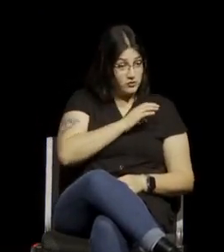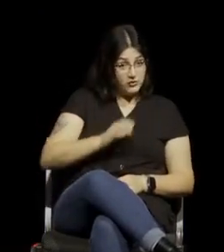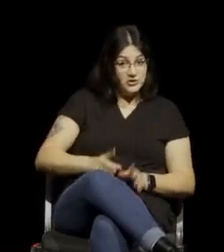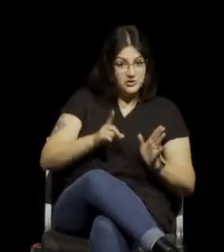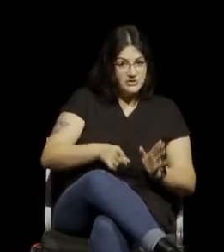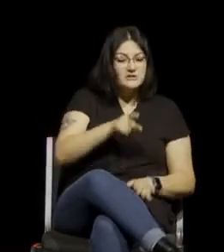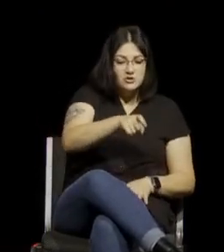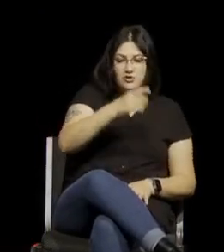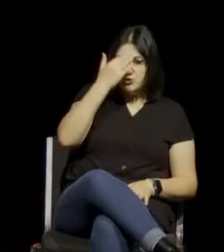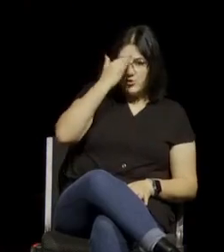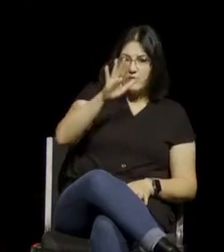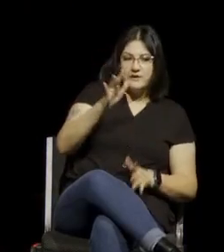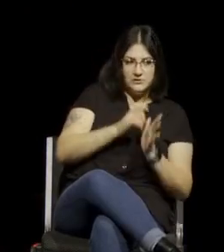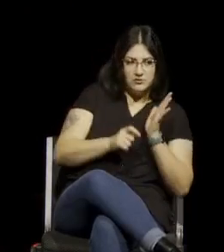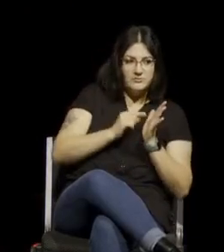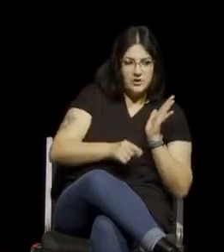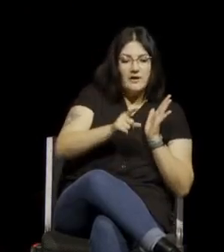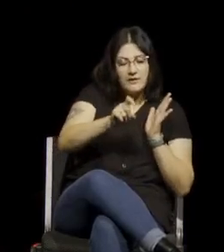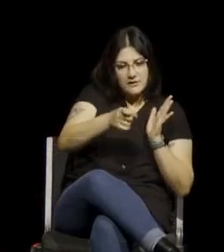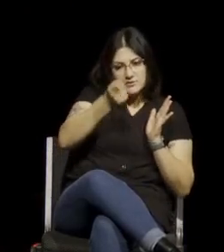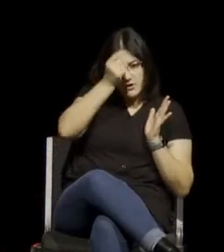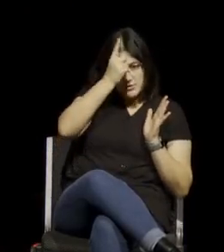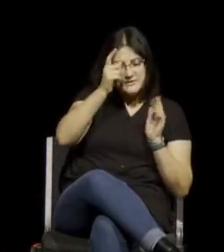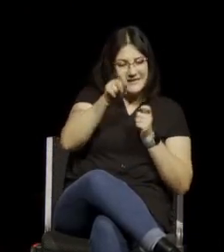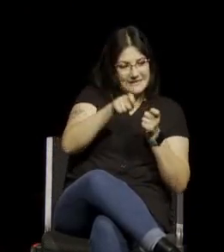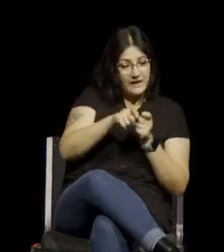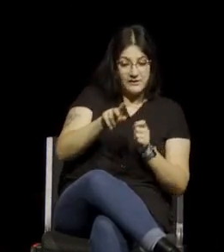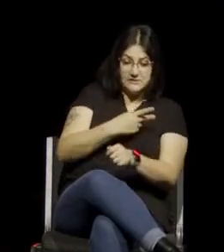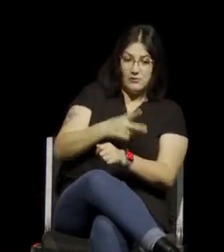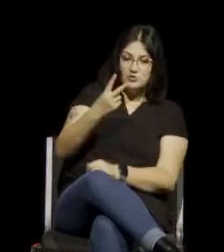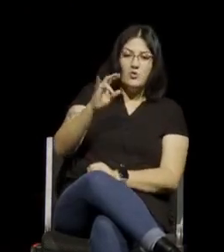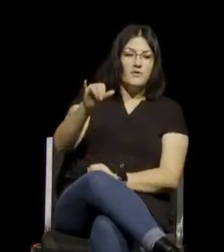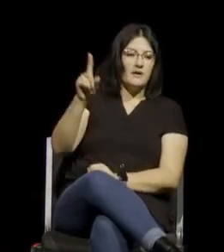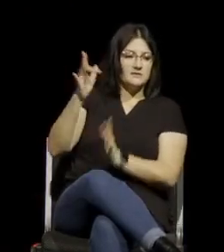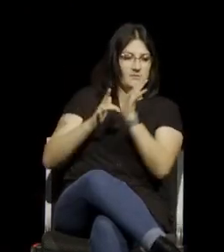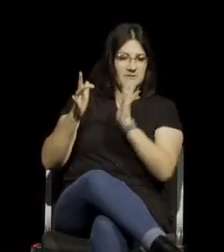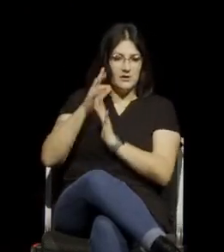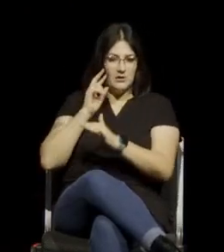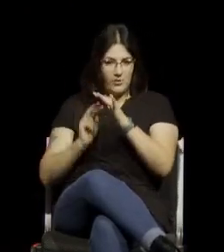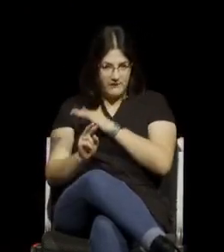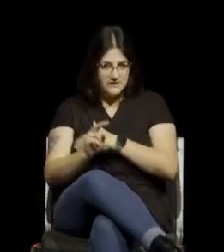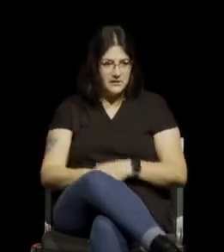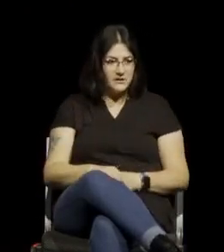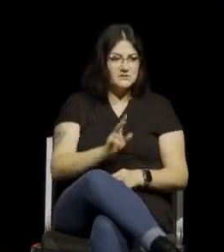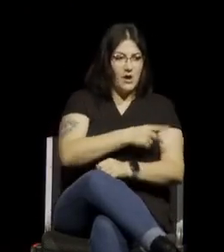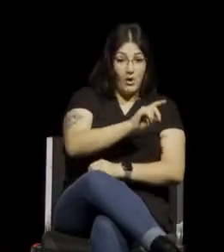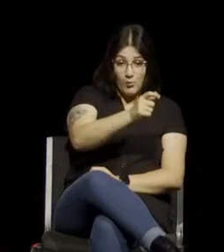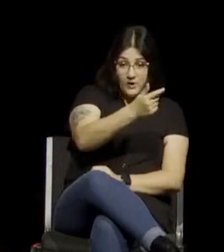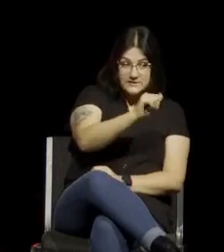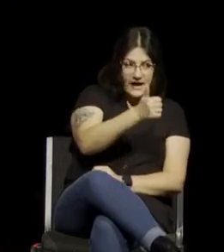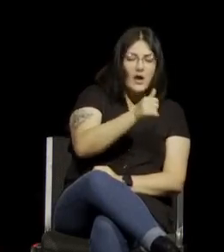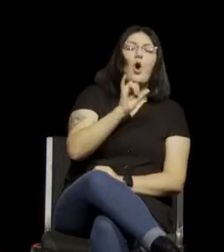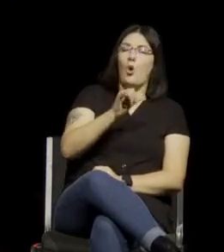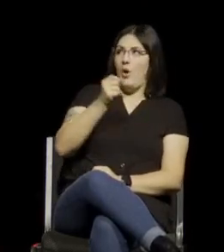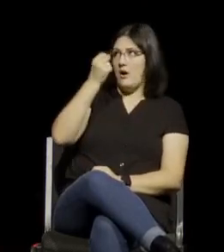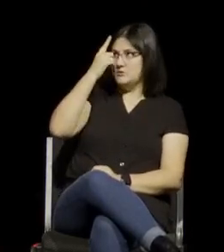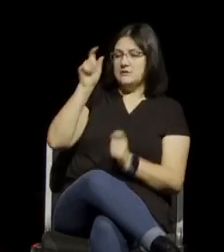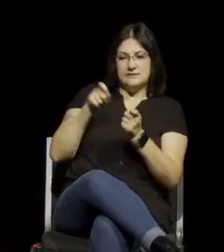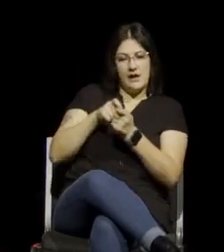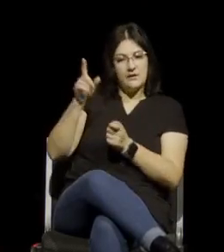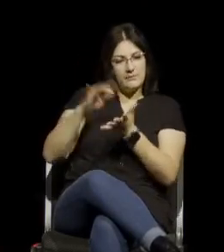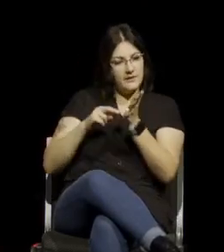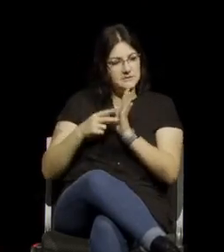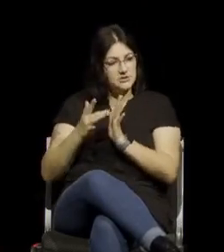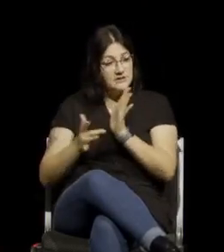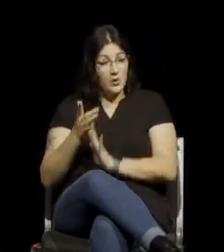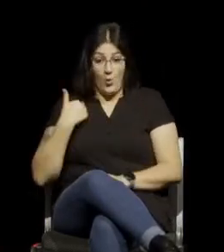these scriptures. They would understand exactly Psalm 2, that's a messianic prophecy. Psalm 110, oh yeah, absolutely. I know exactly what that's talking about. They would know.